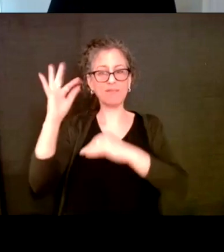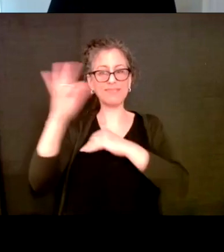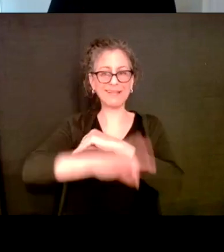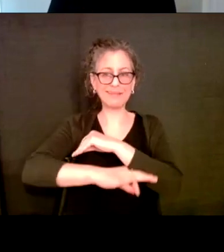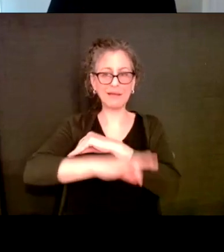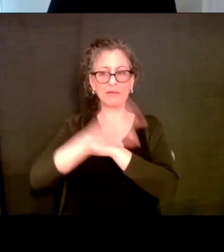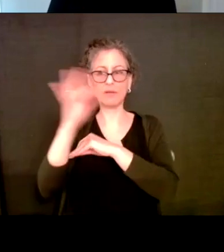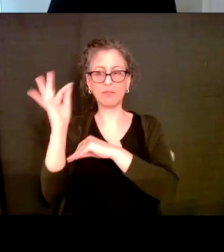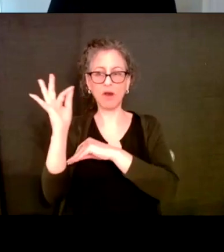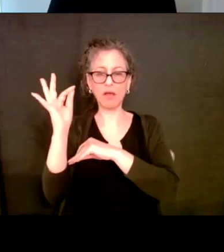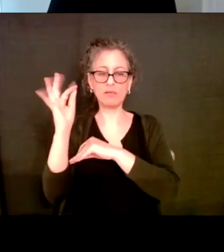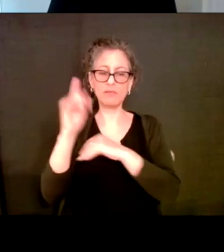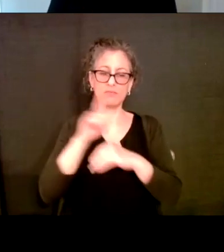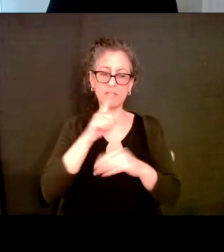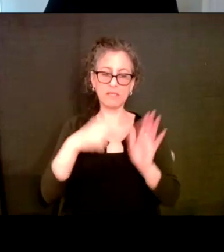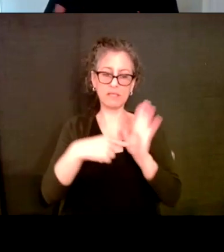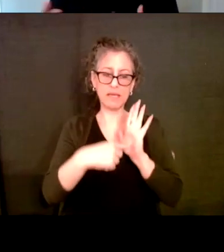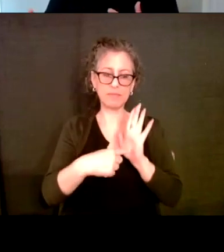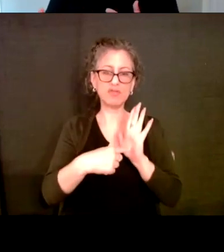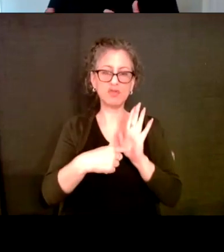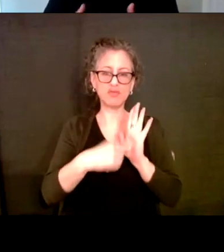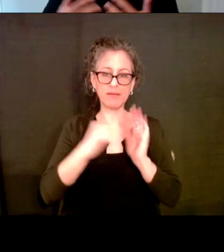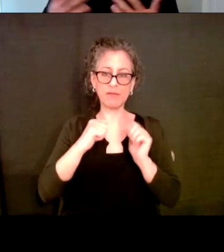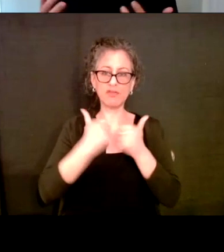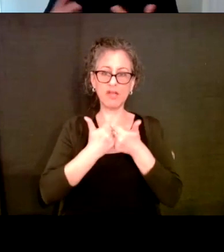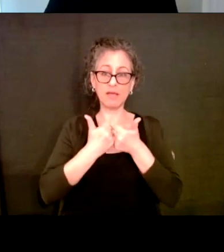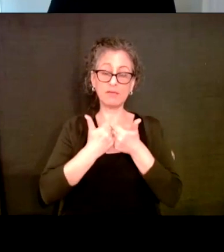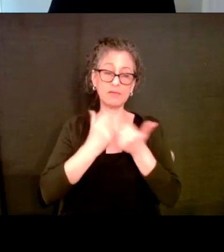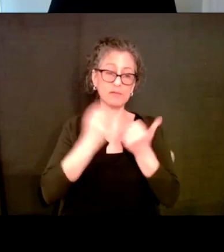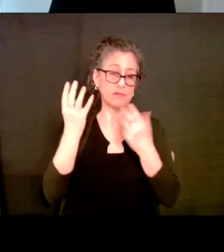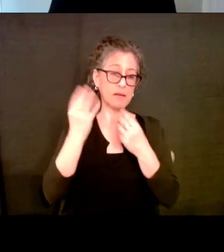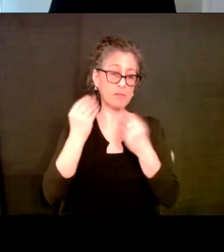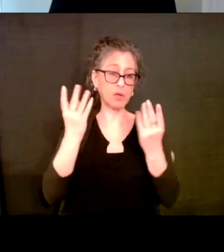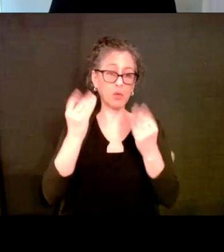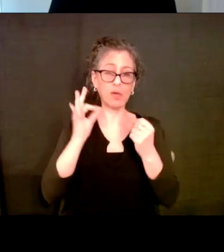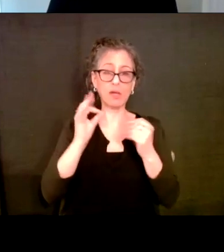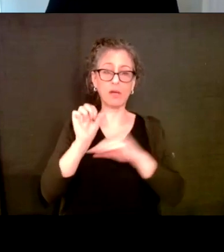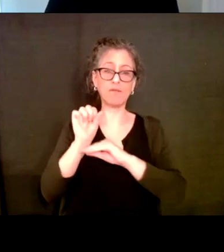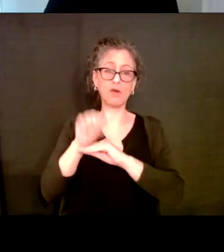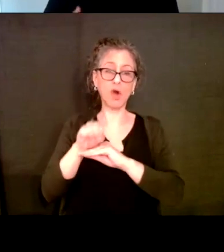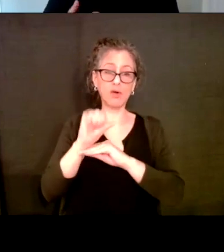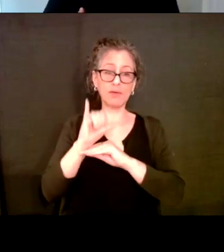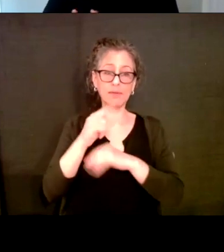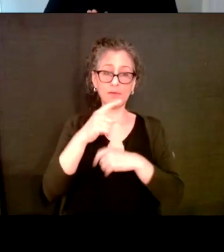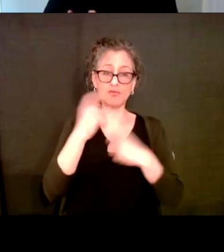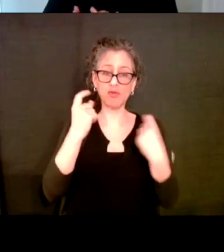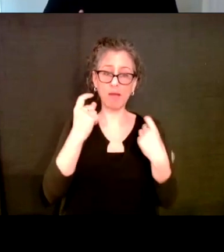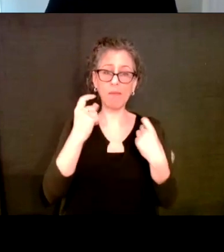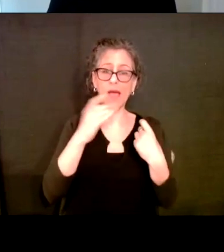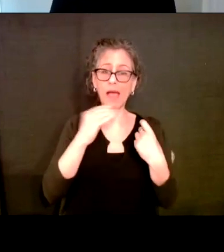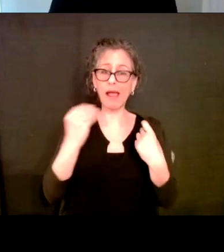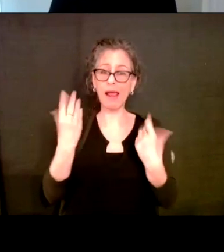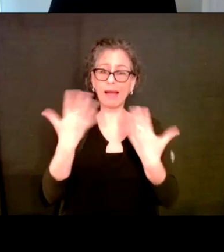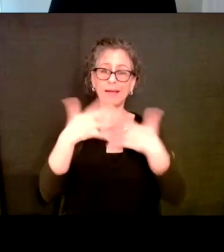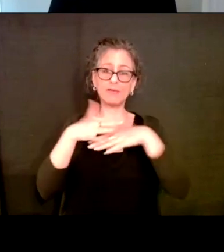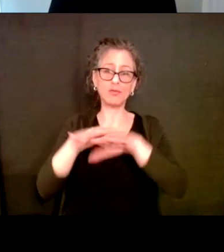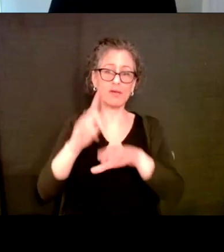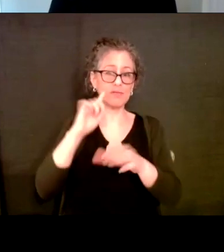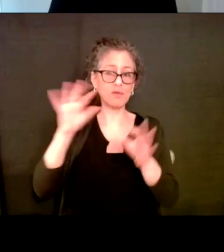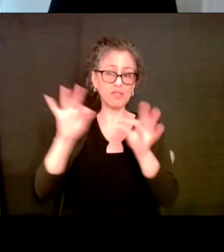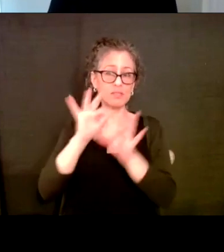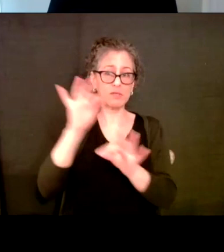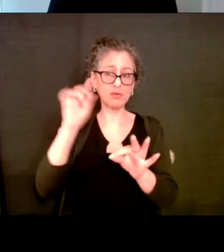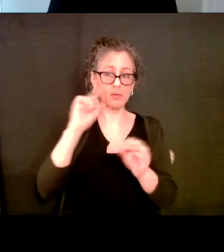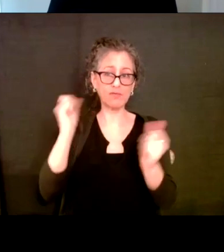to really demonstrate the challenges and the beauty of overcoming trauma and the integration of spirituality and all of